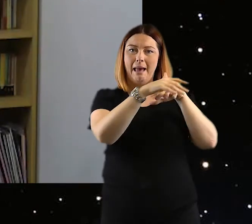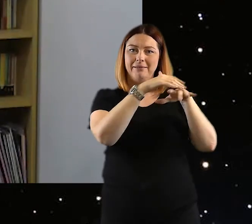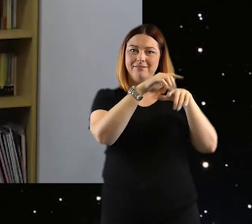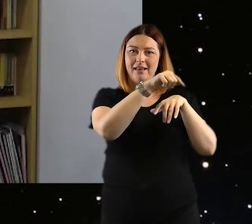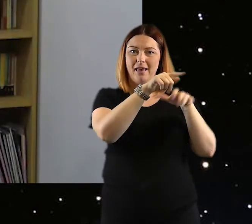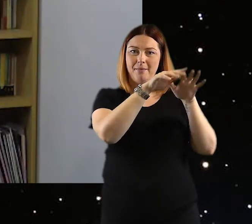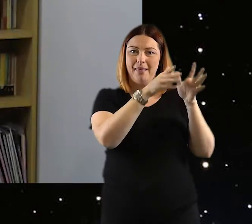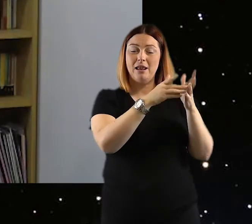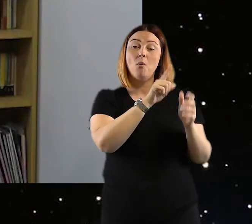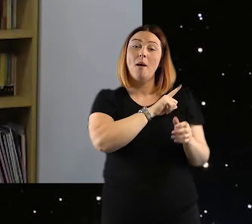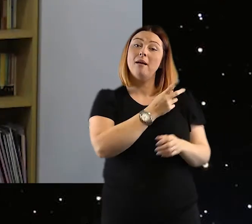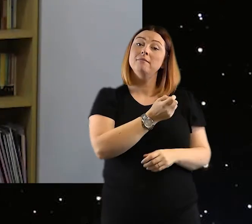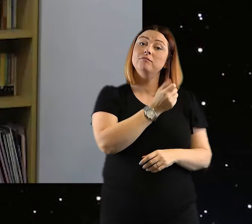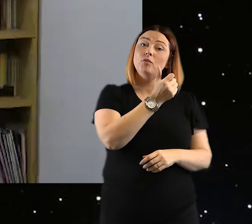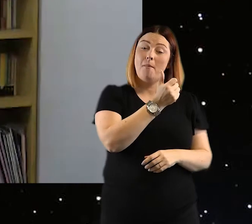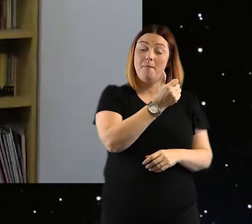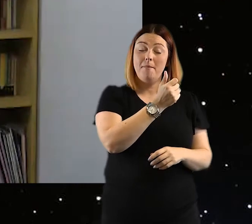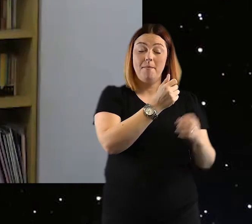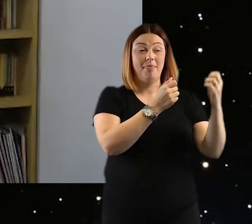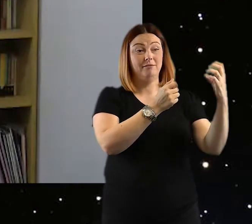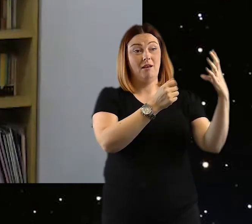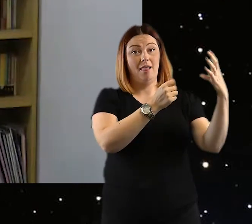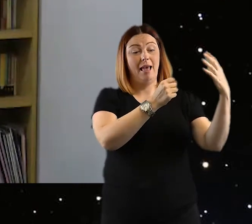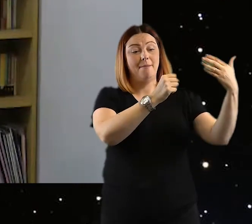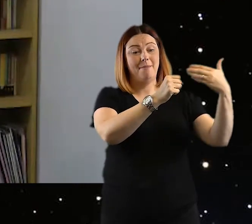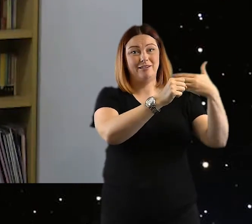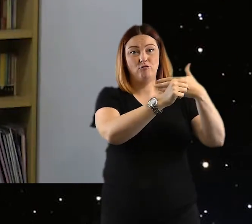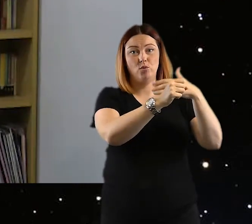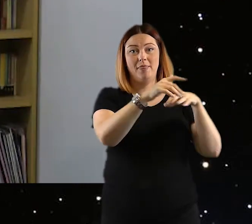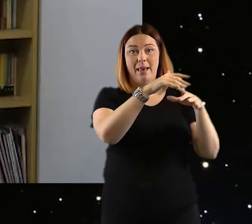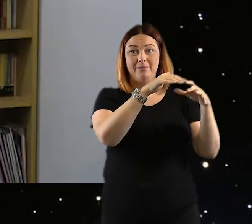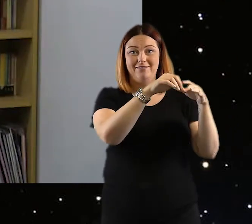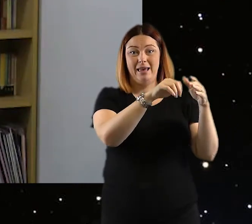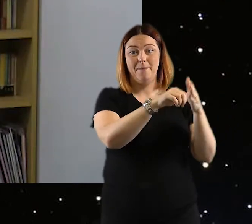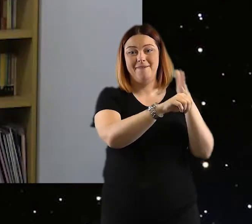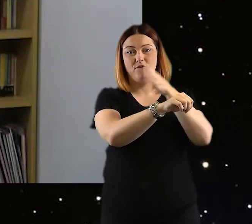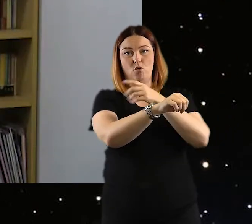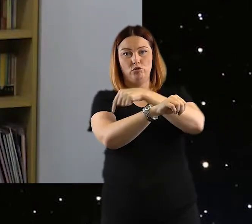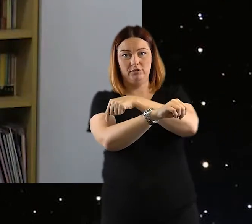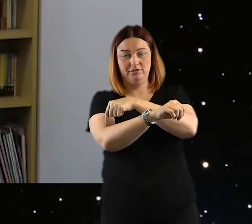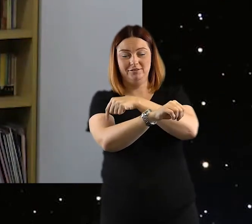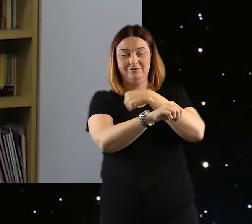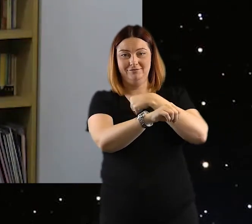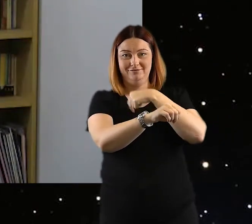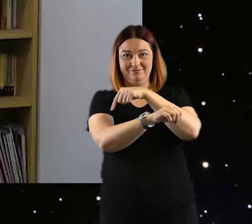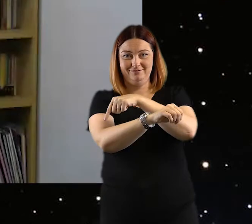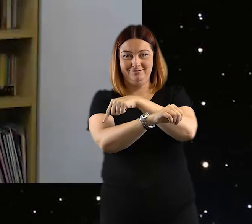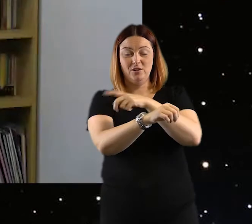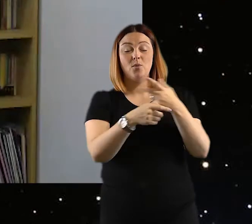so some percentage of the starlight, a very, very small percentage, is passing through the atmosphere of the planet before it reaches